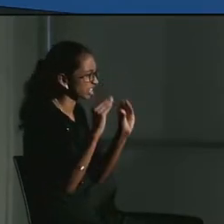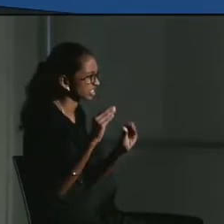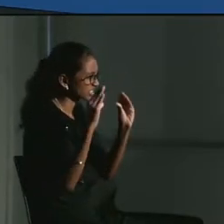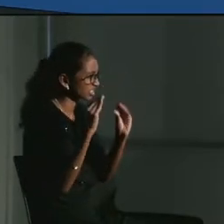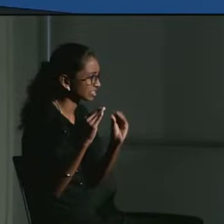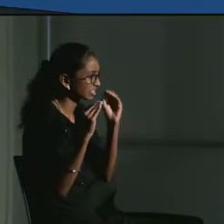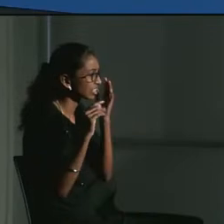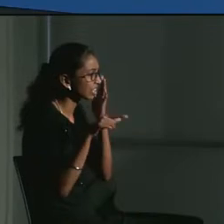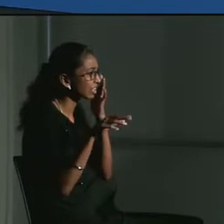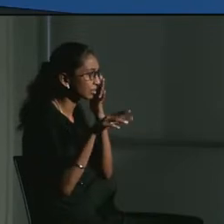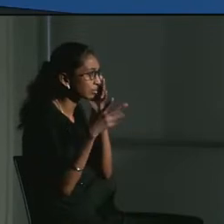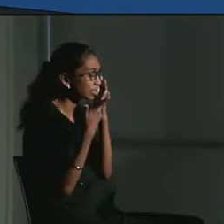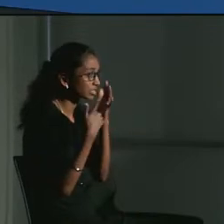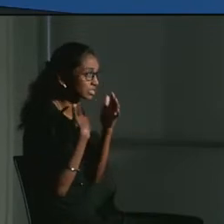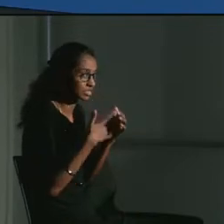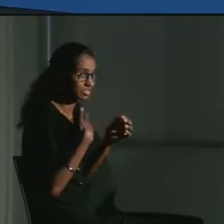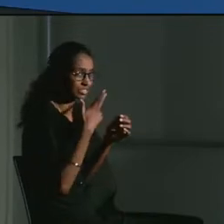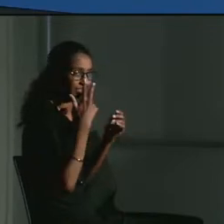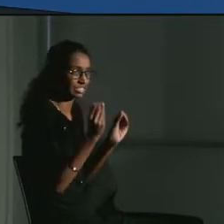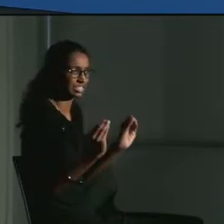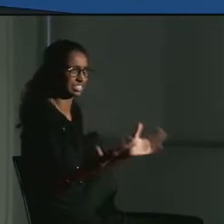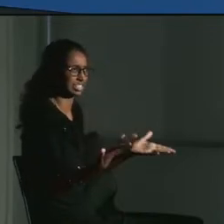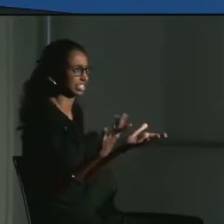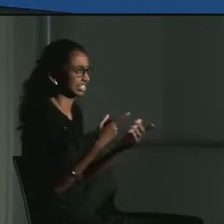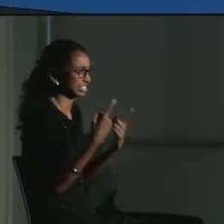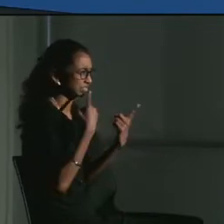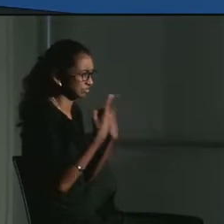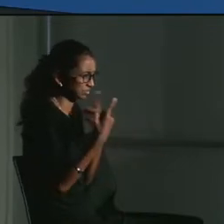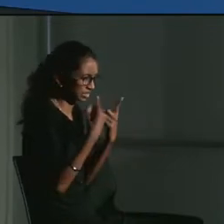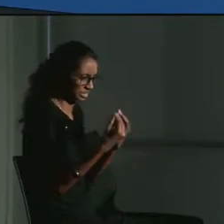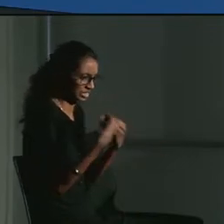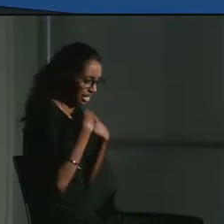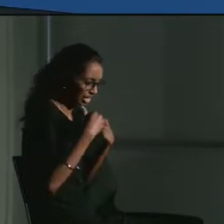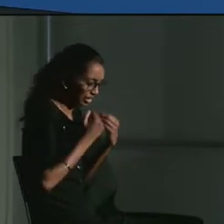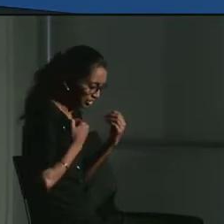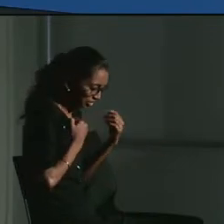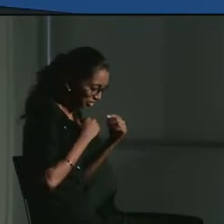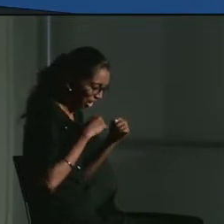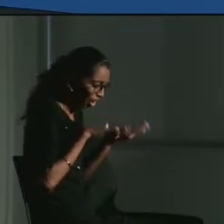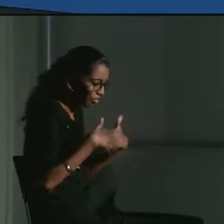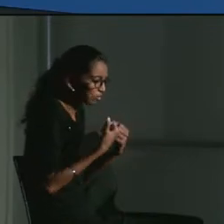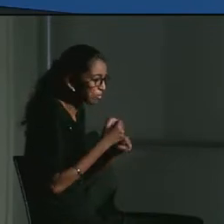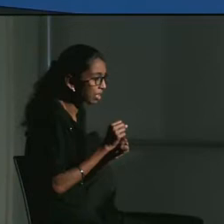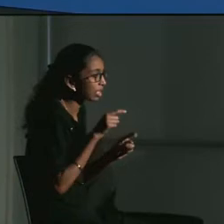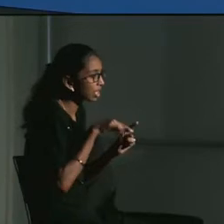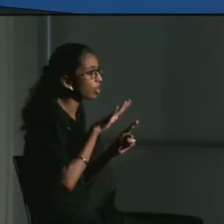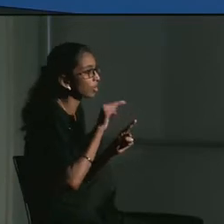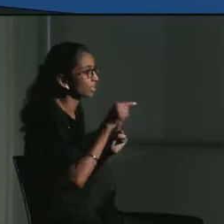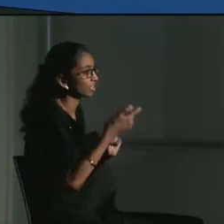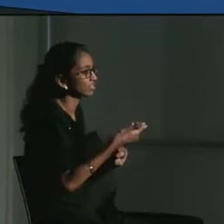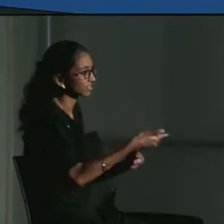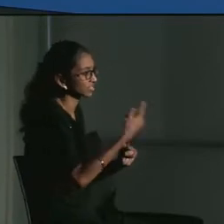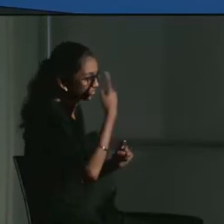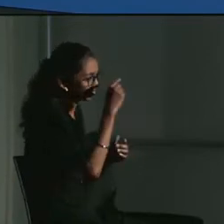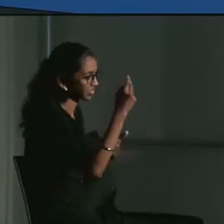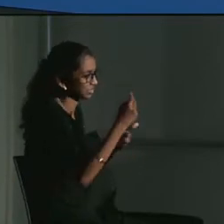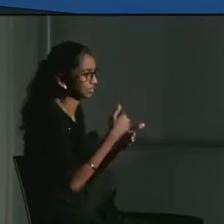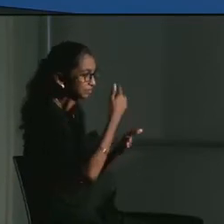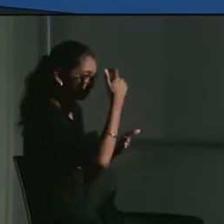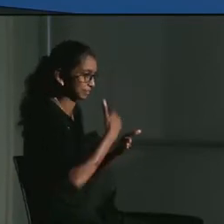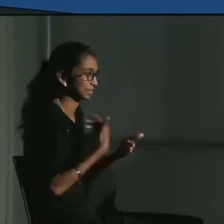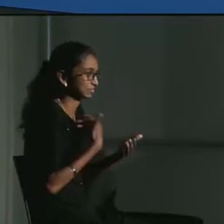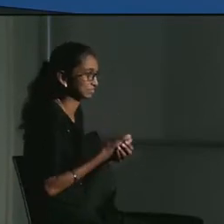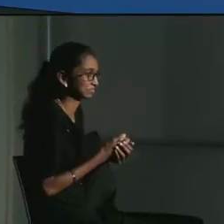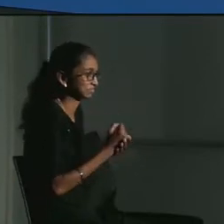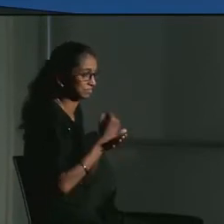of, it felt like the start of something, that this speaks to me, and how do we make it our own is really the invitation as an artist, and that's what the